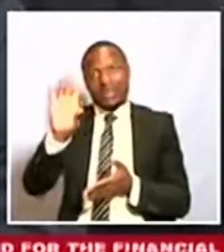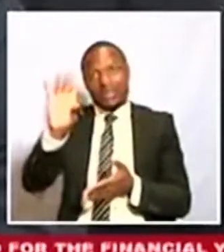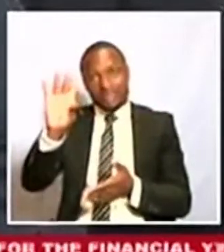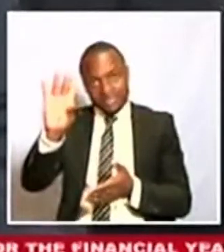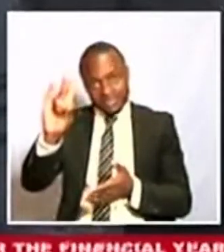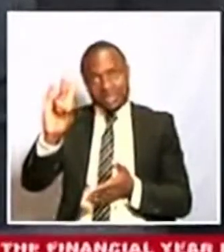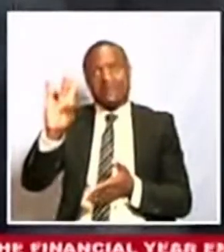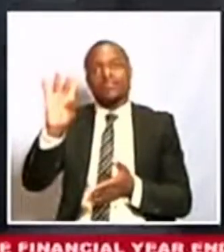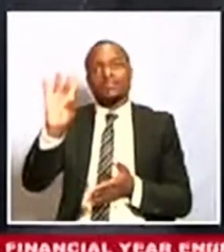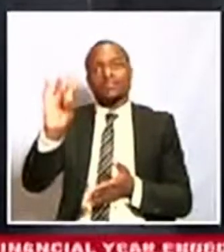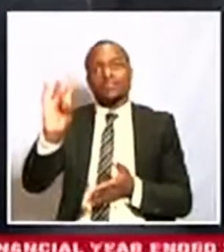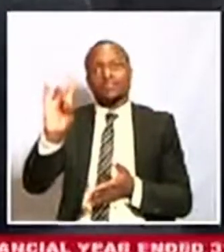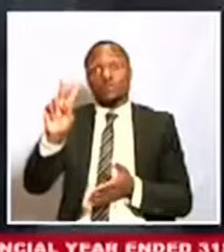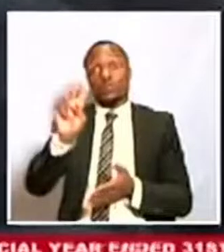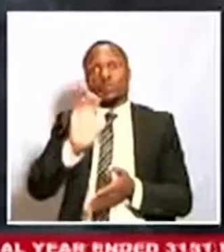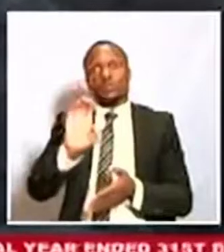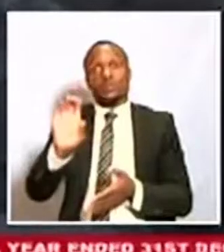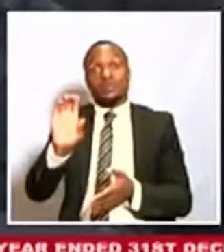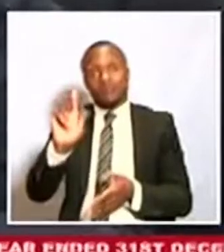1,378,200.